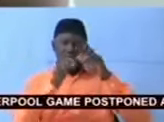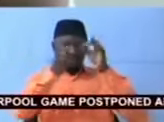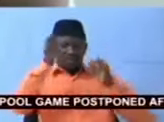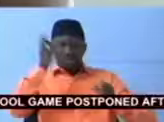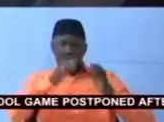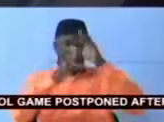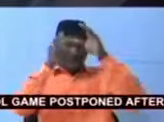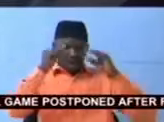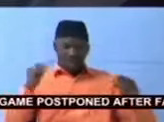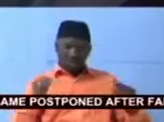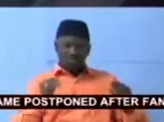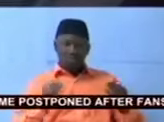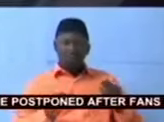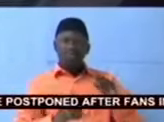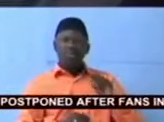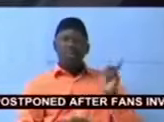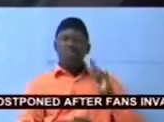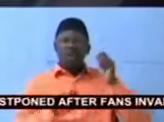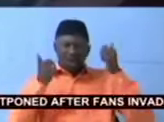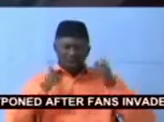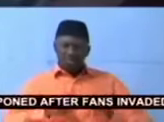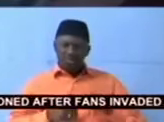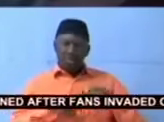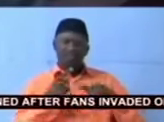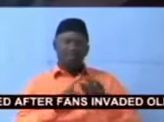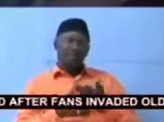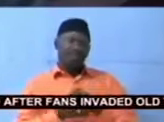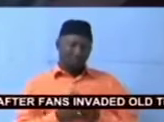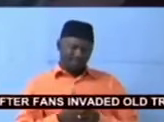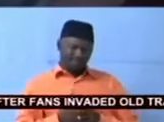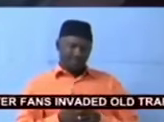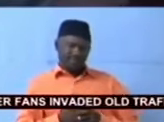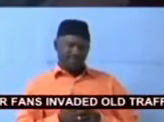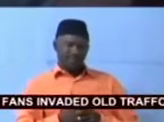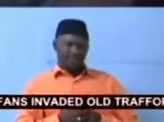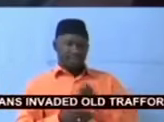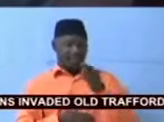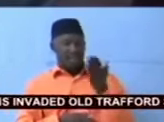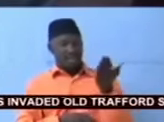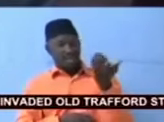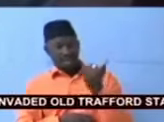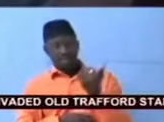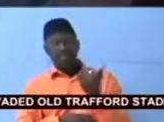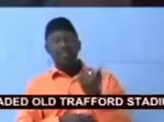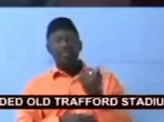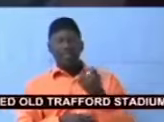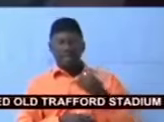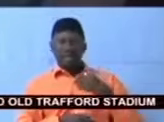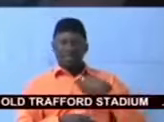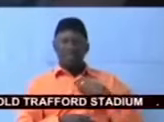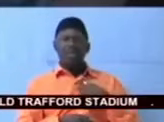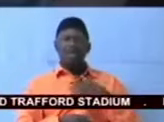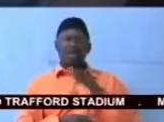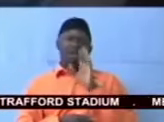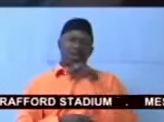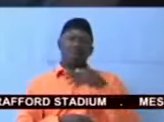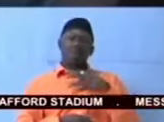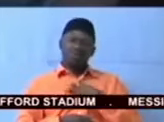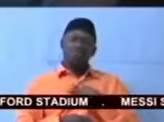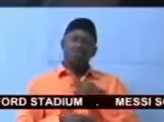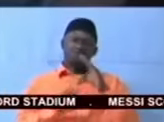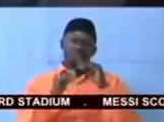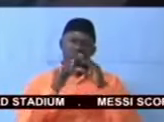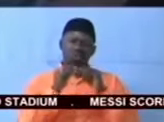so he came in and then said he wanted to talk to me. He had a file in his